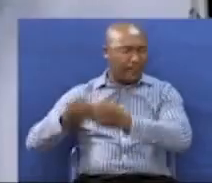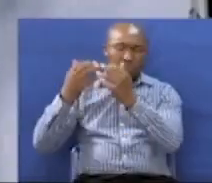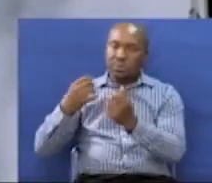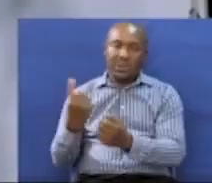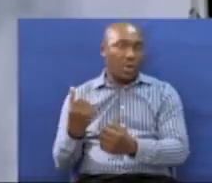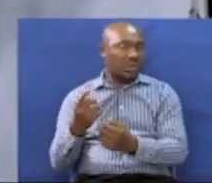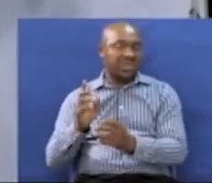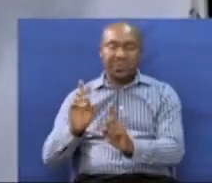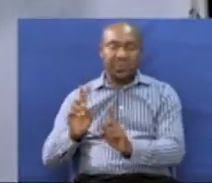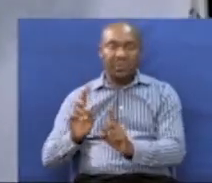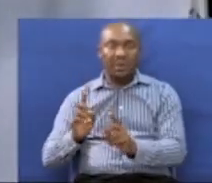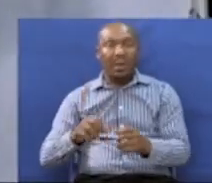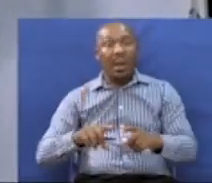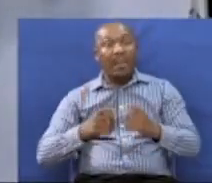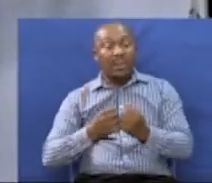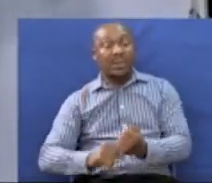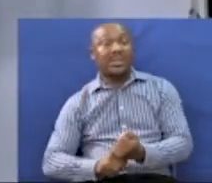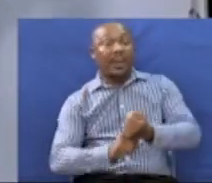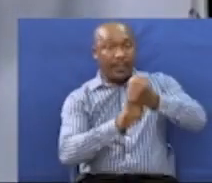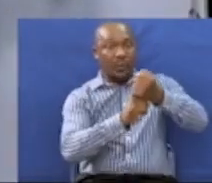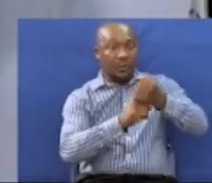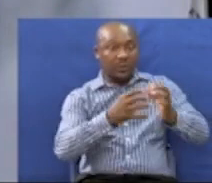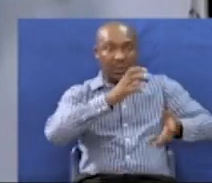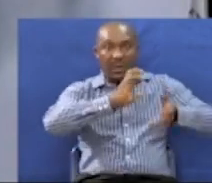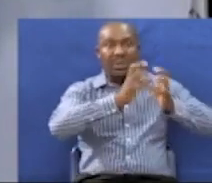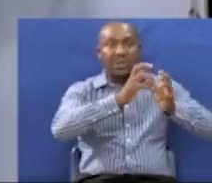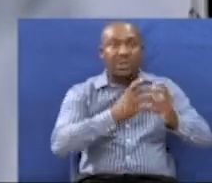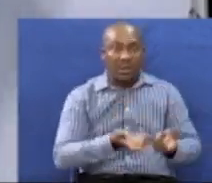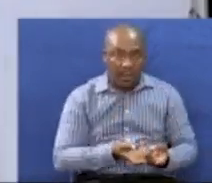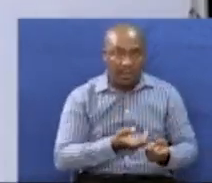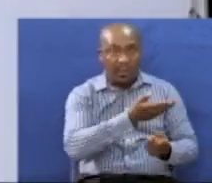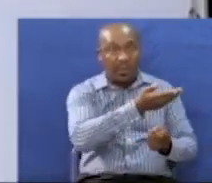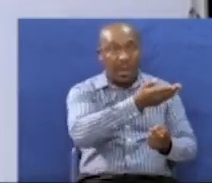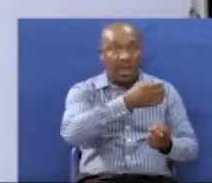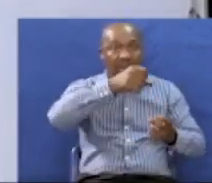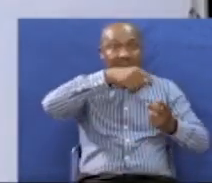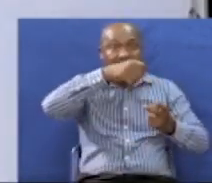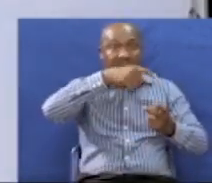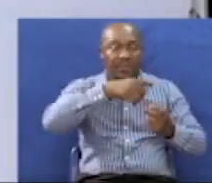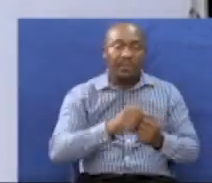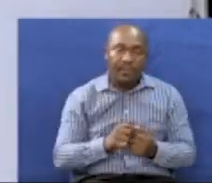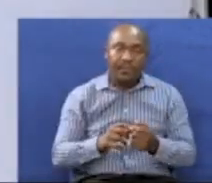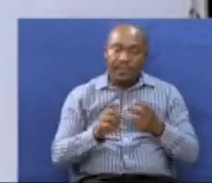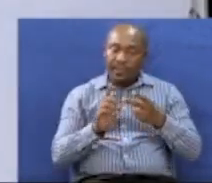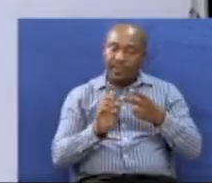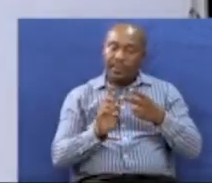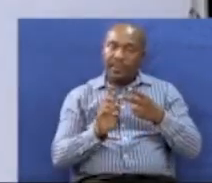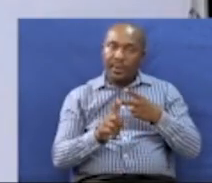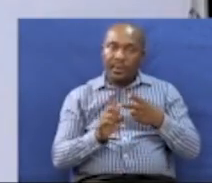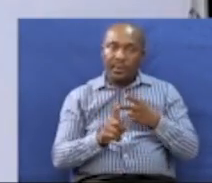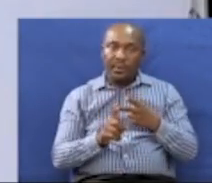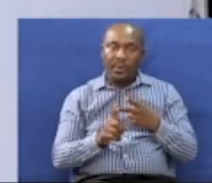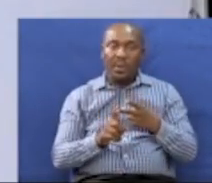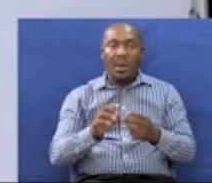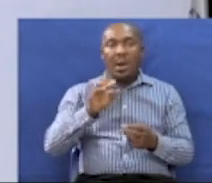support combustion. Oxygen support combustion. Number 2, oxygen is a